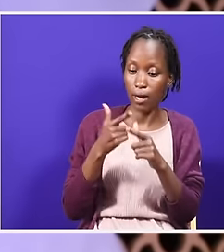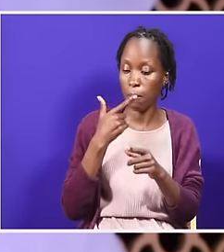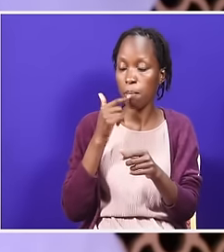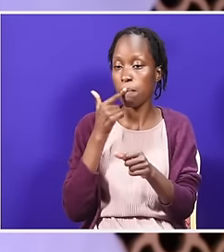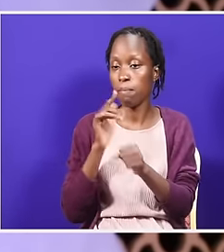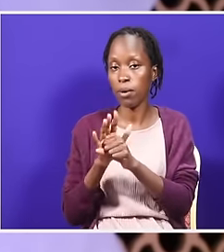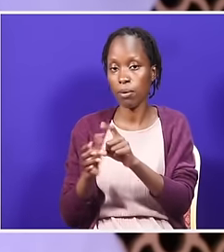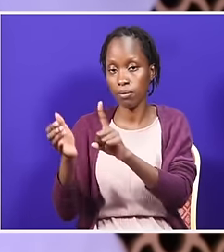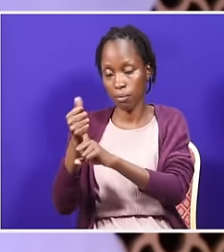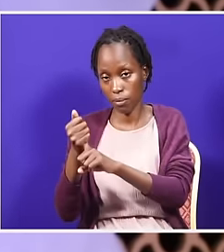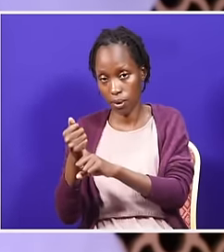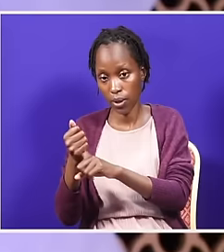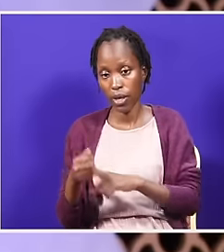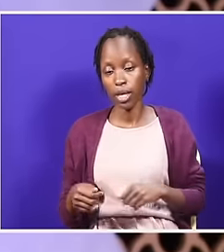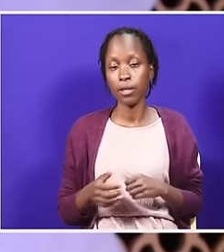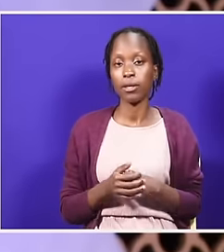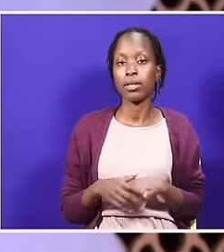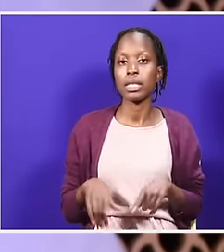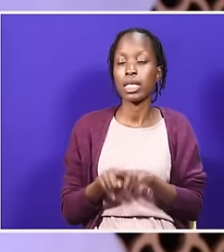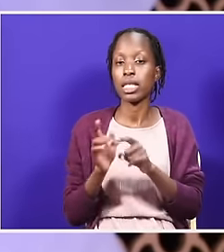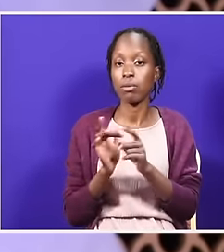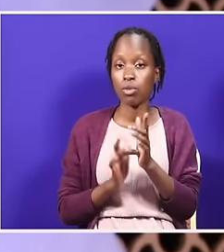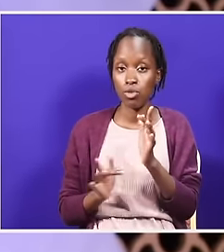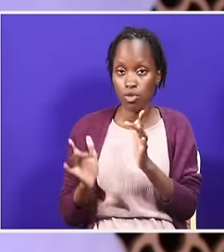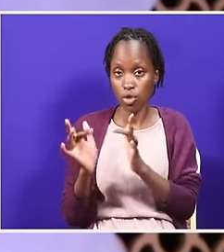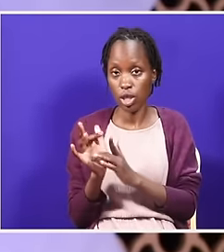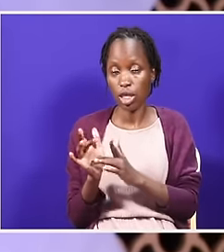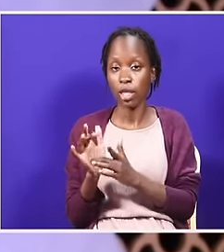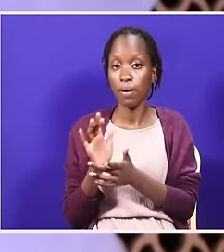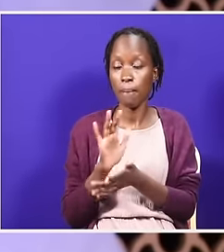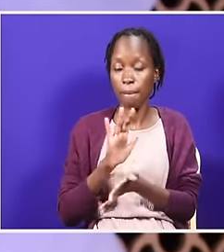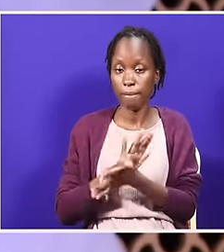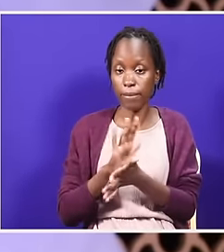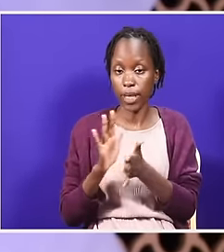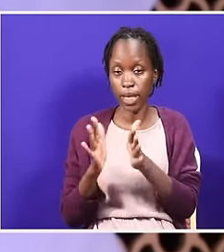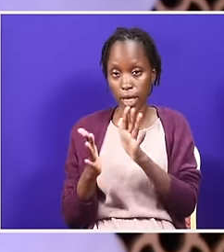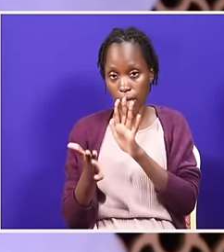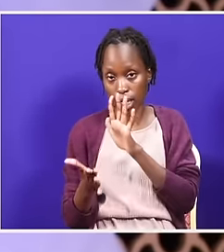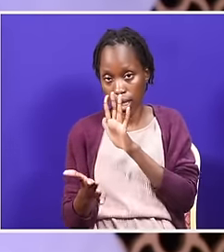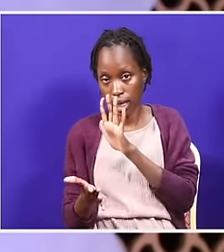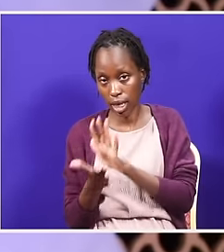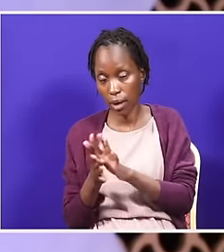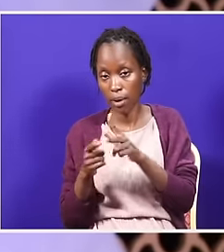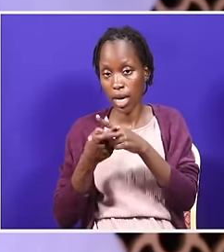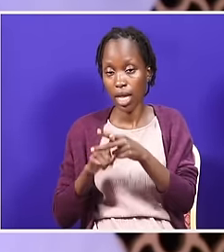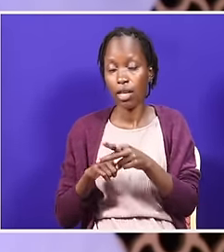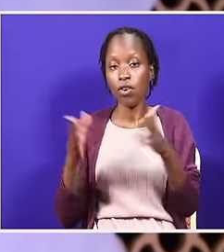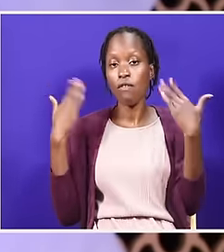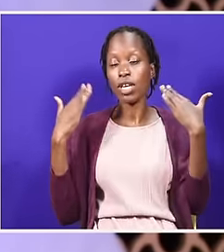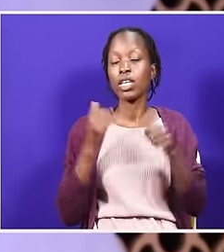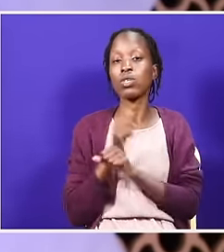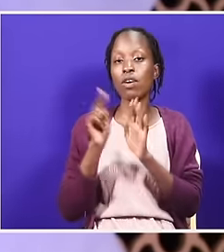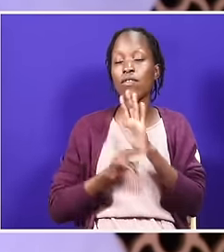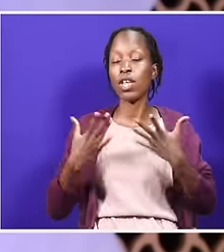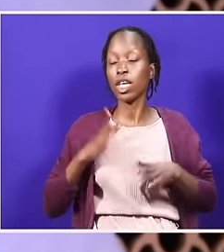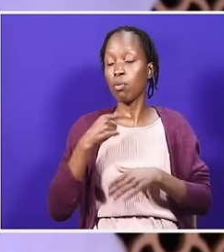was given through him. In fact, he became the source of eternal salvation for all who obey